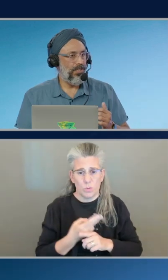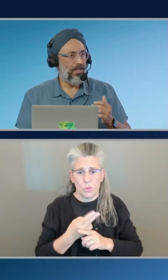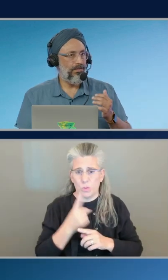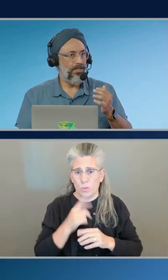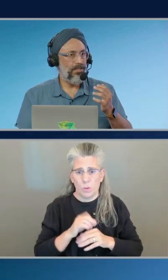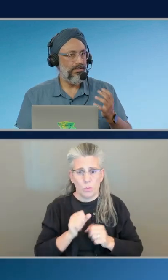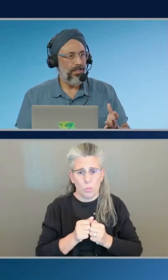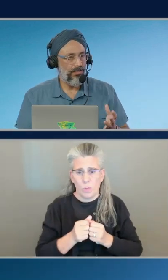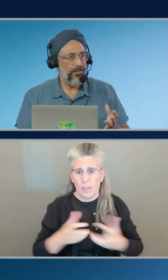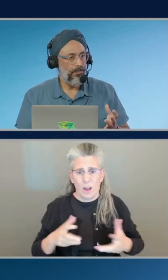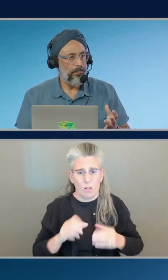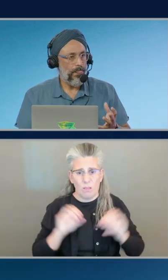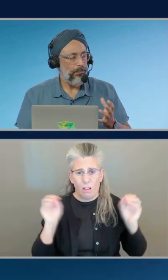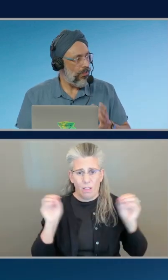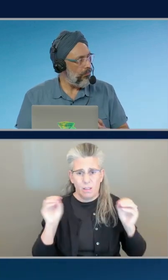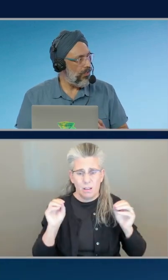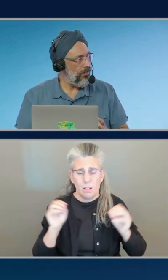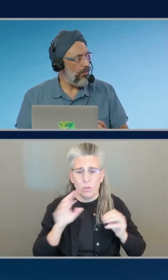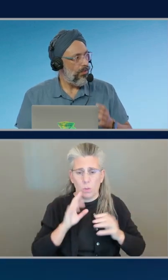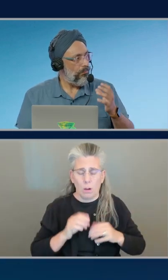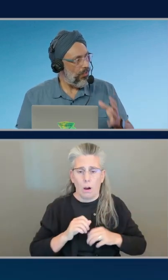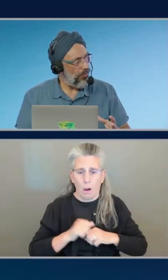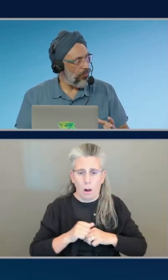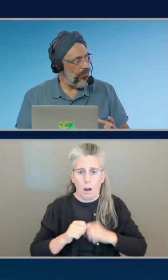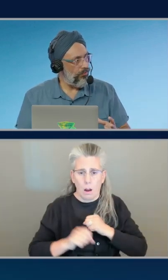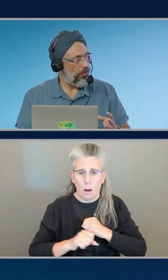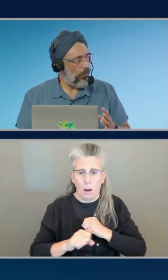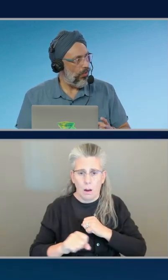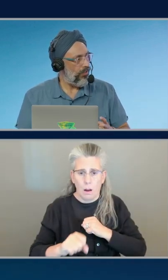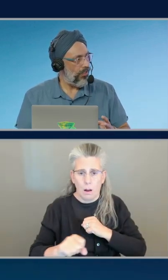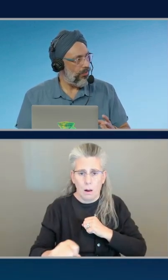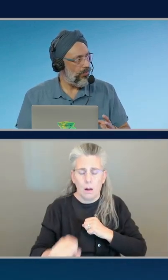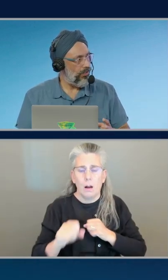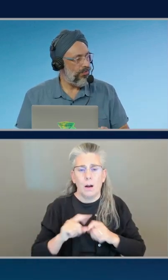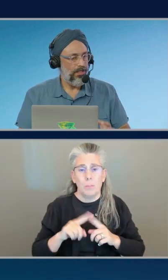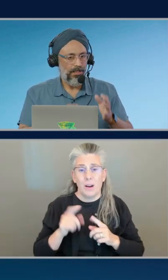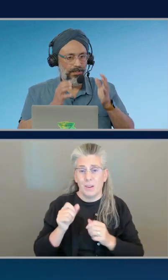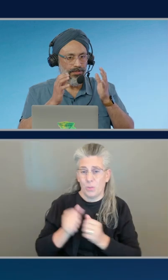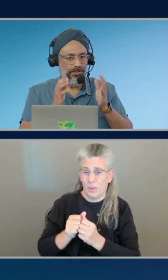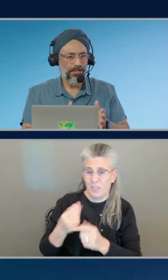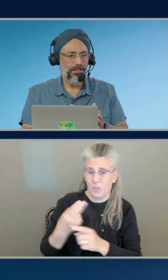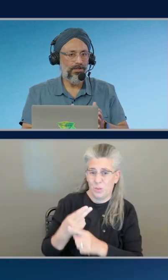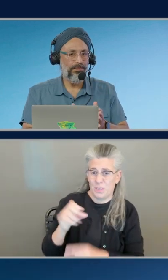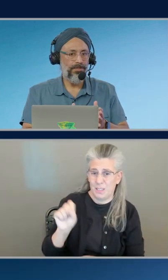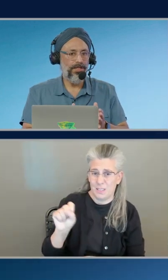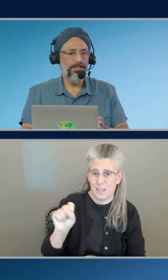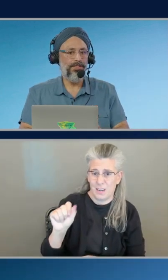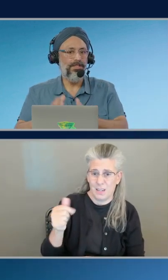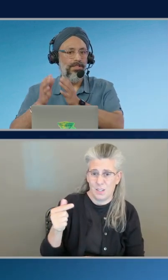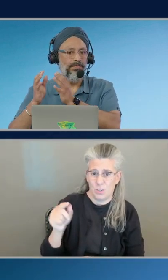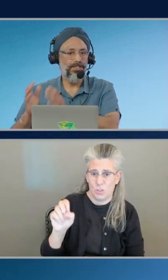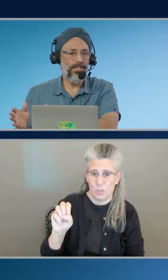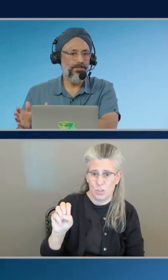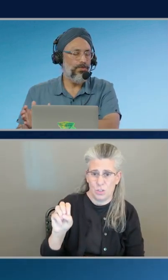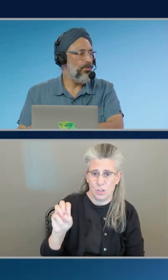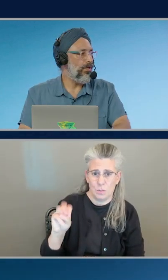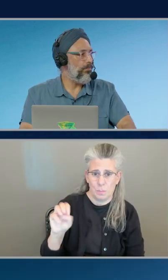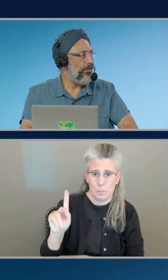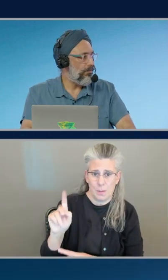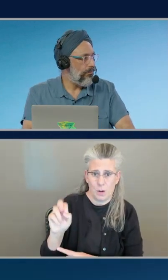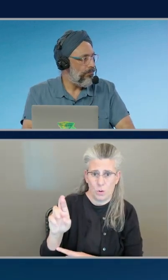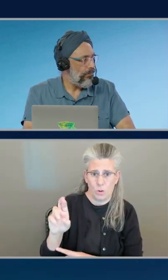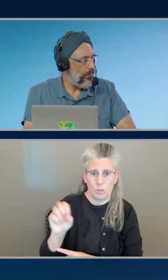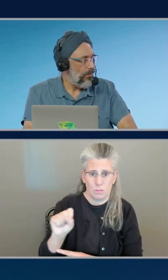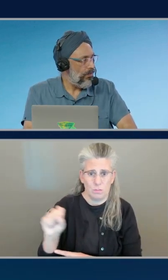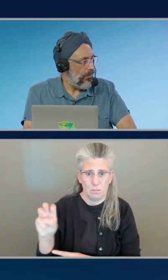SageMaker, we have a container pre-built, preloaded with all of that libraries, just a configuration which gets you to that